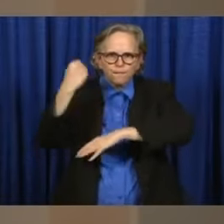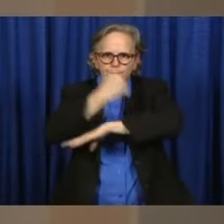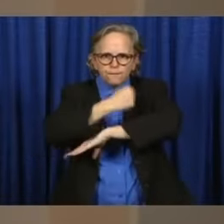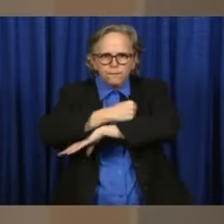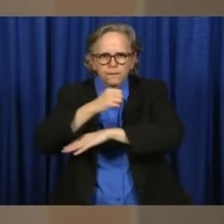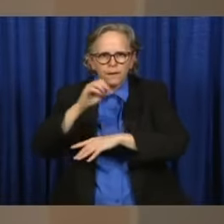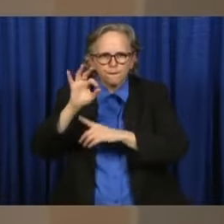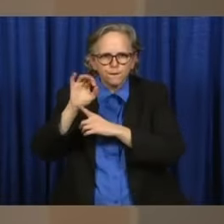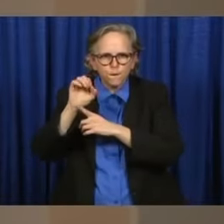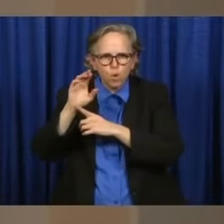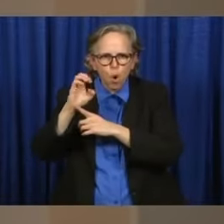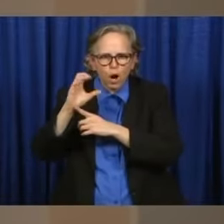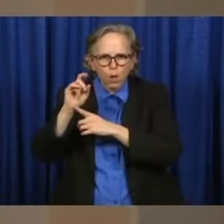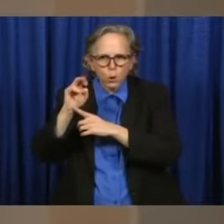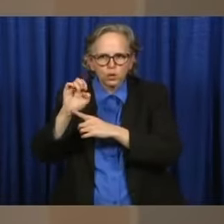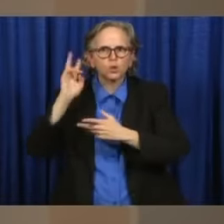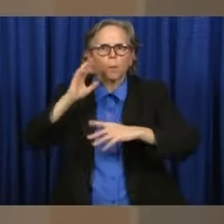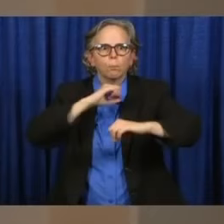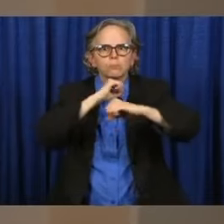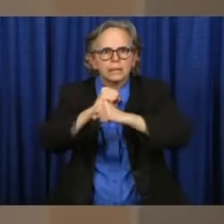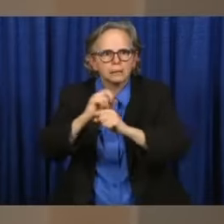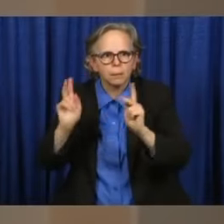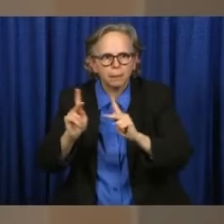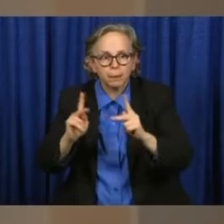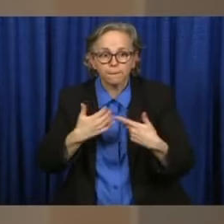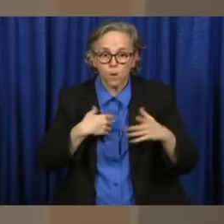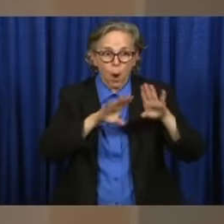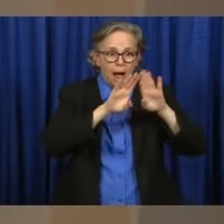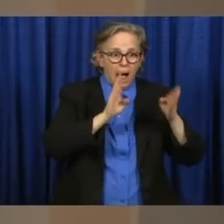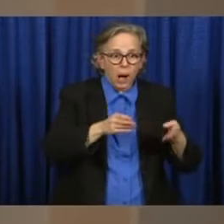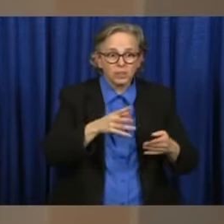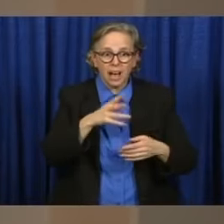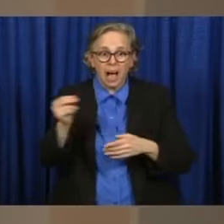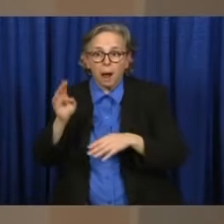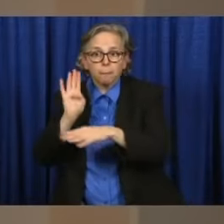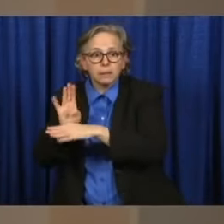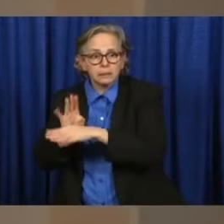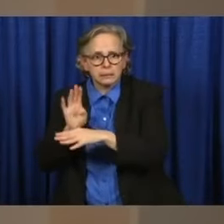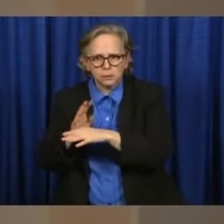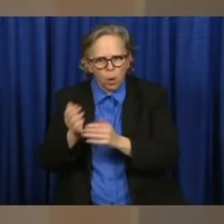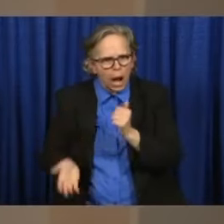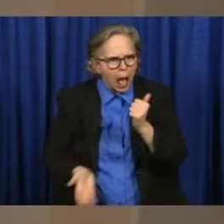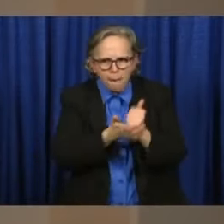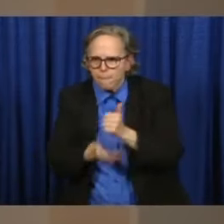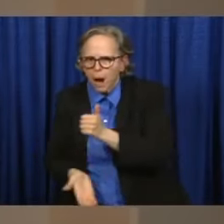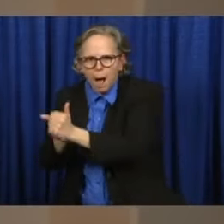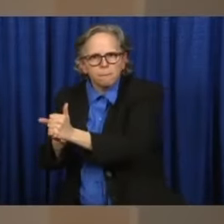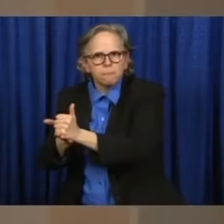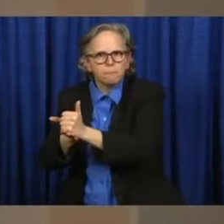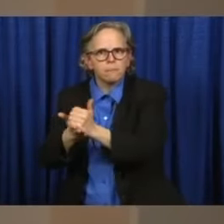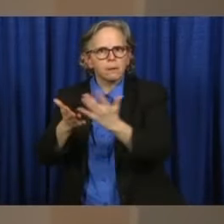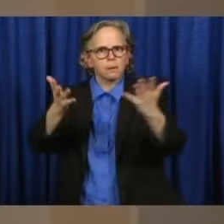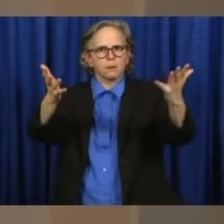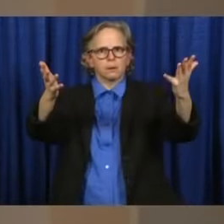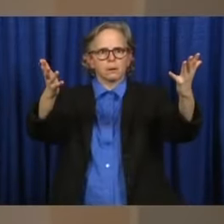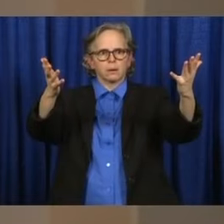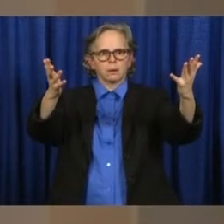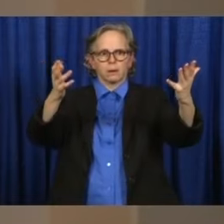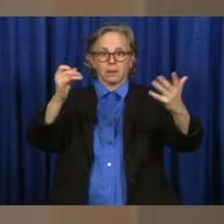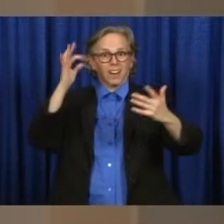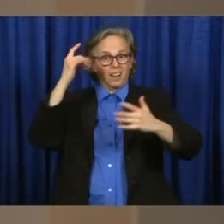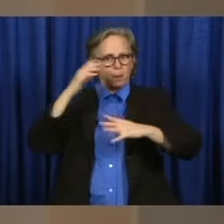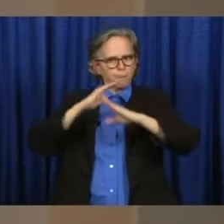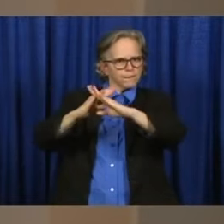both the mortgage level for houses and for commercial businesses, so that we could avoid the foreclosures. That's why we stood up